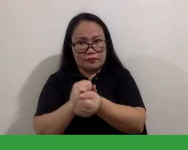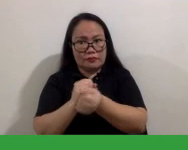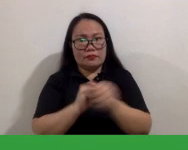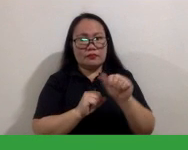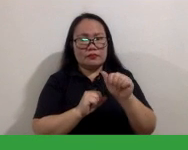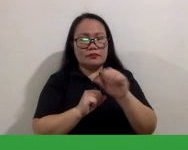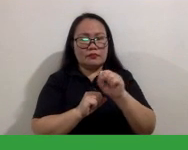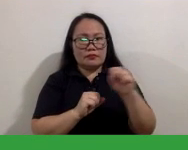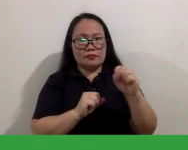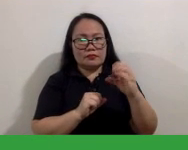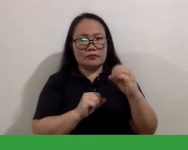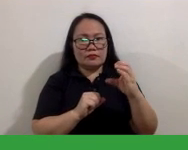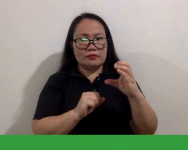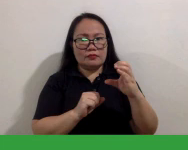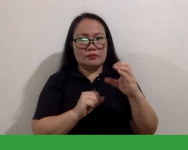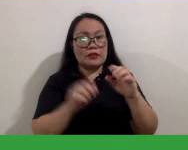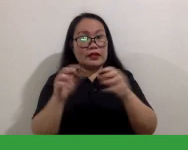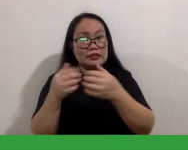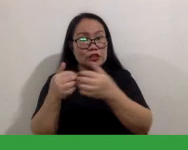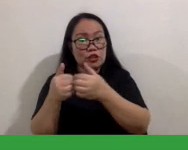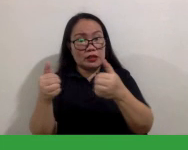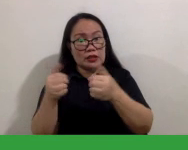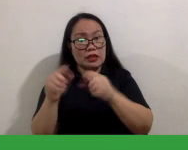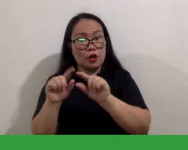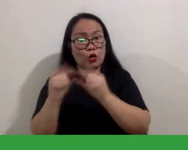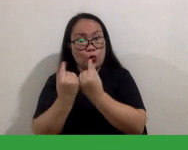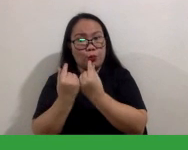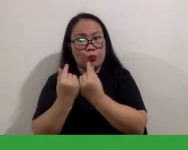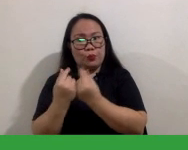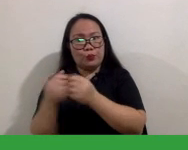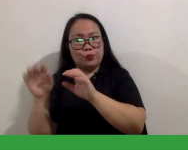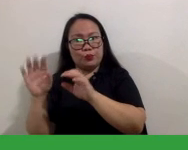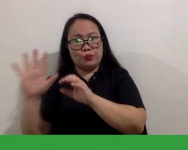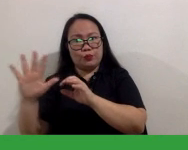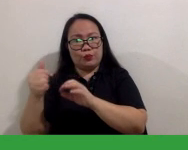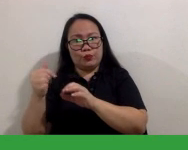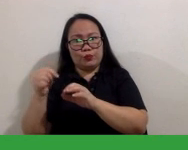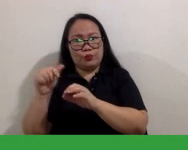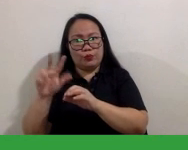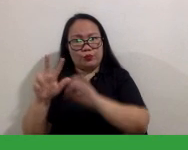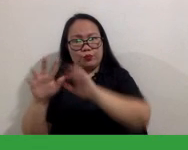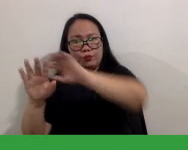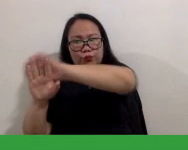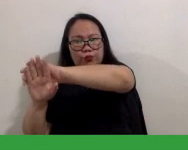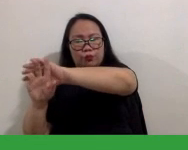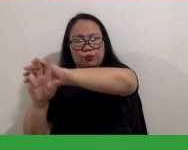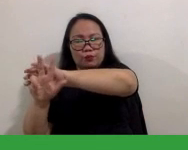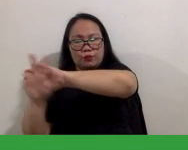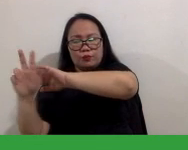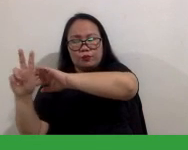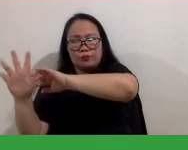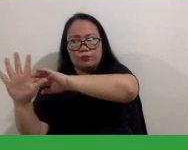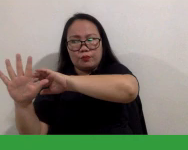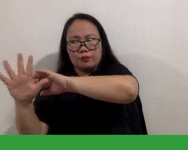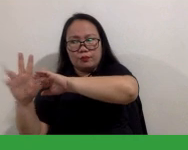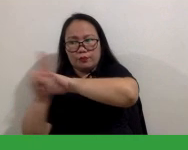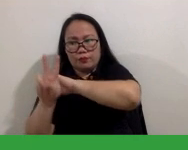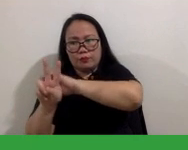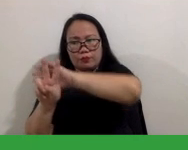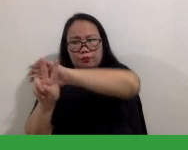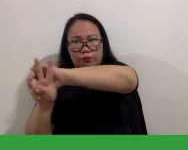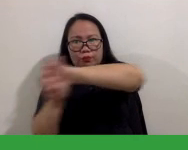associative property. So, associative means we are changing the group. So, what will it become? We will have